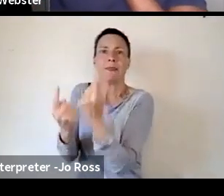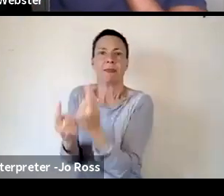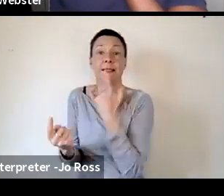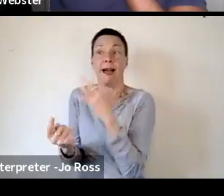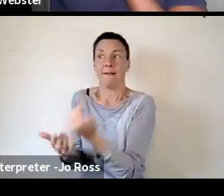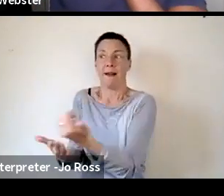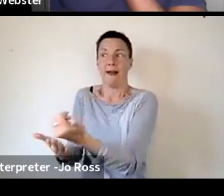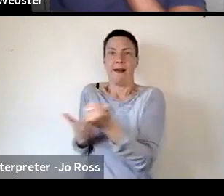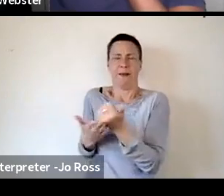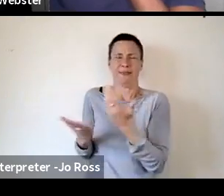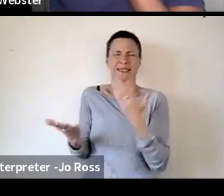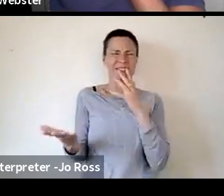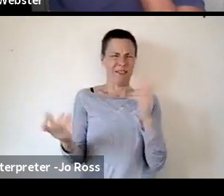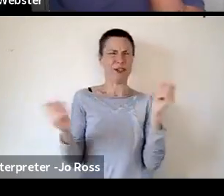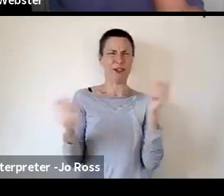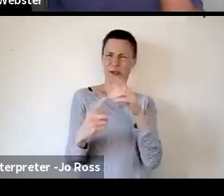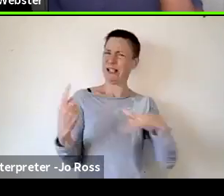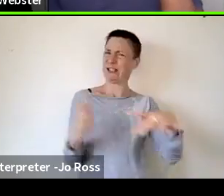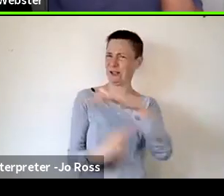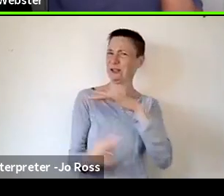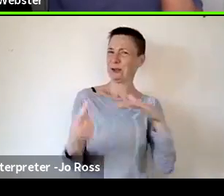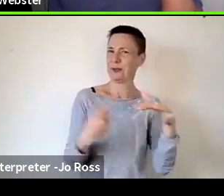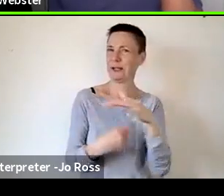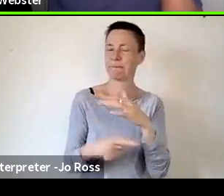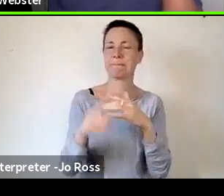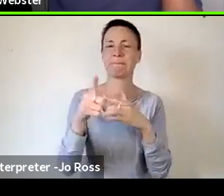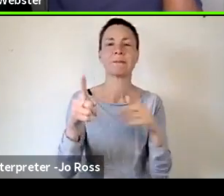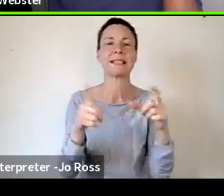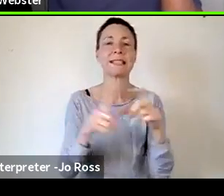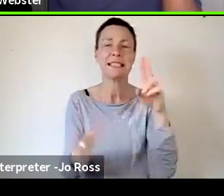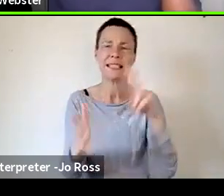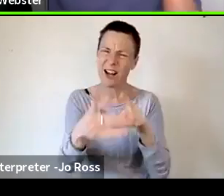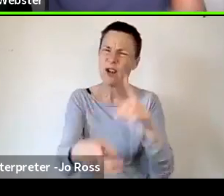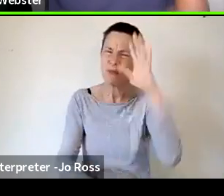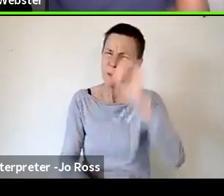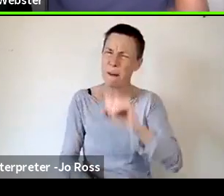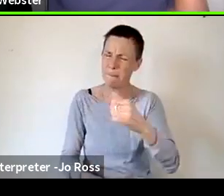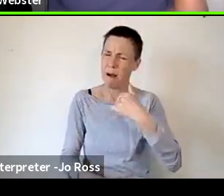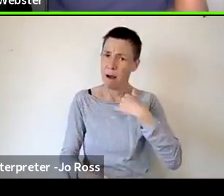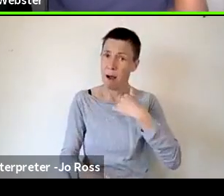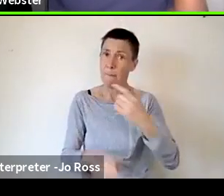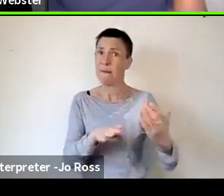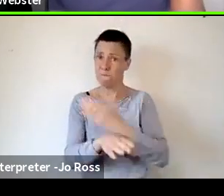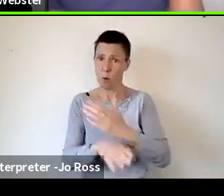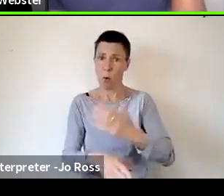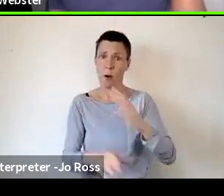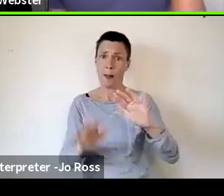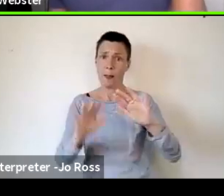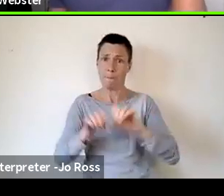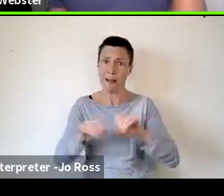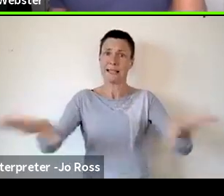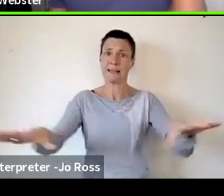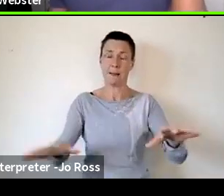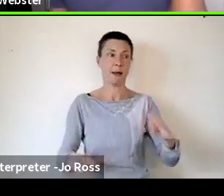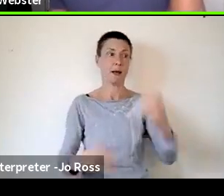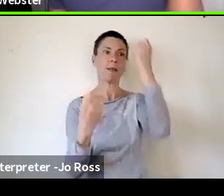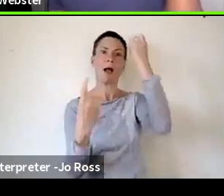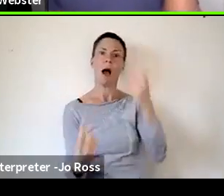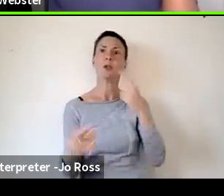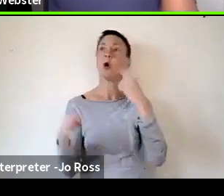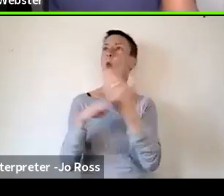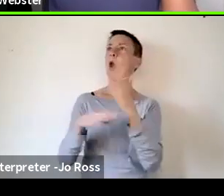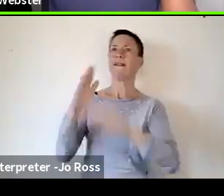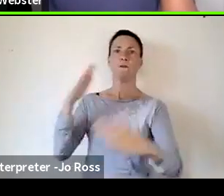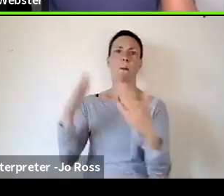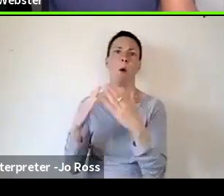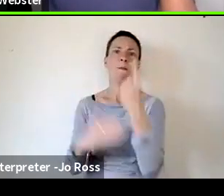very strange situation to be in, isn't it? I mean, do you remember, I remember before the pandemic, the idea of, you know, working from